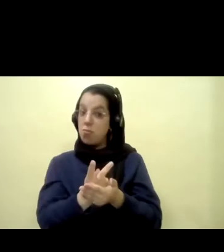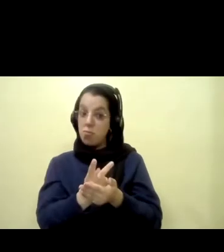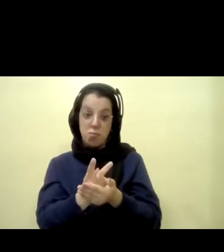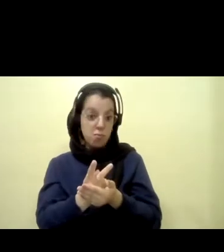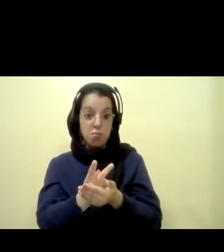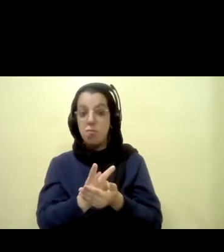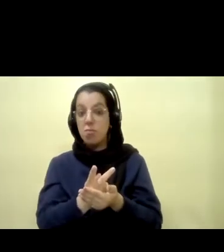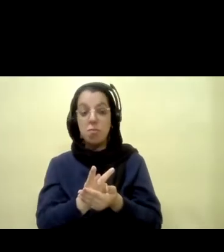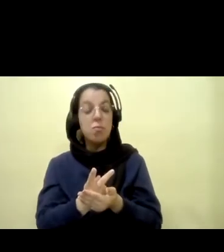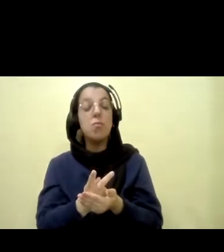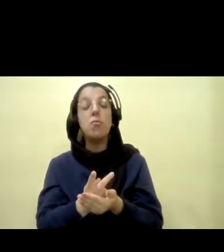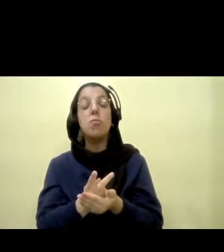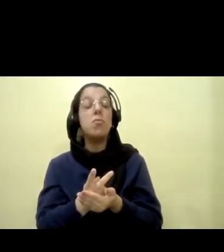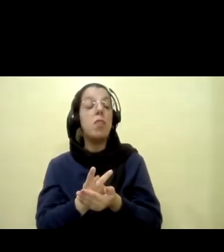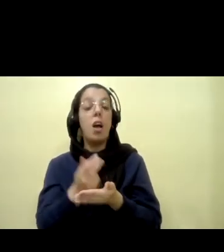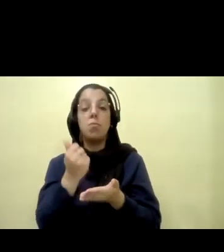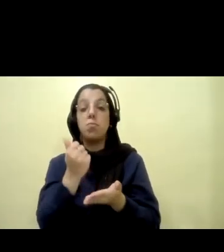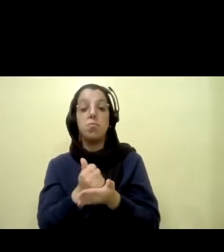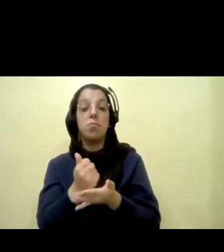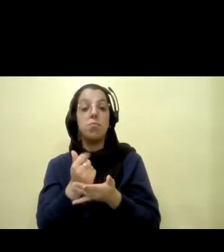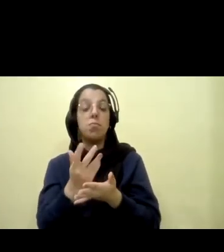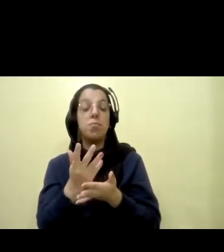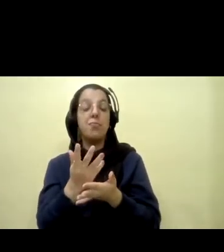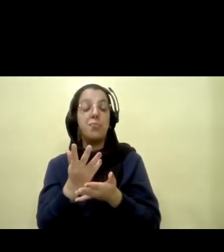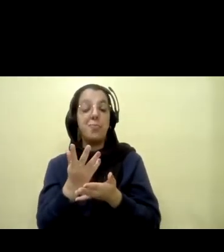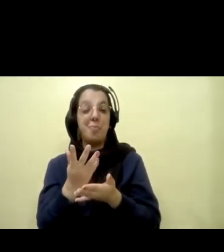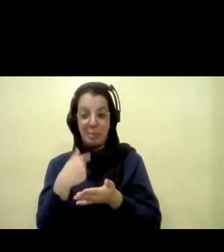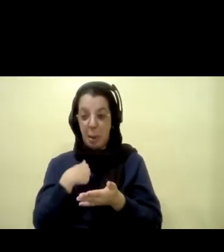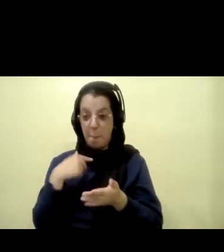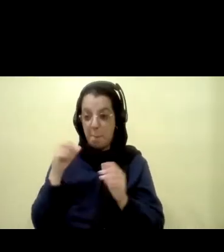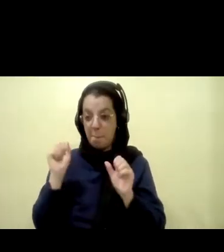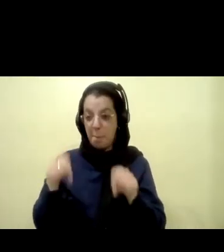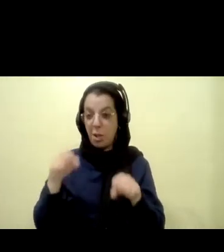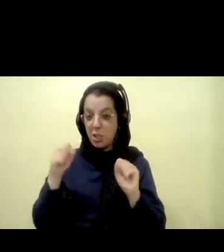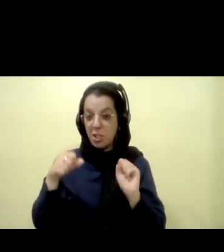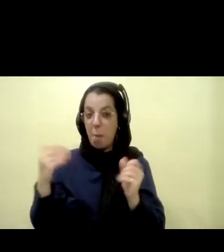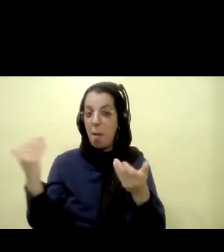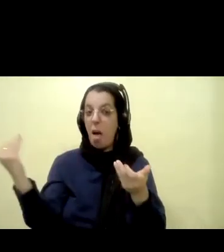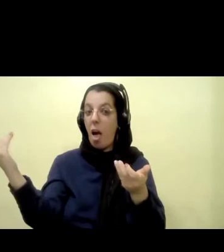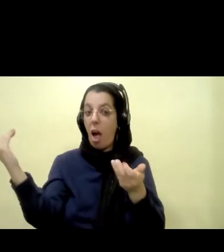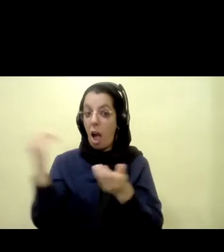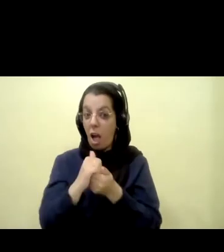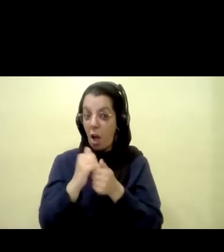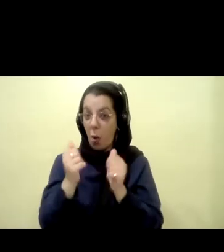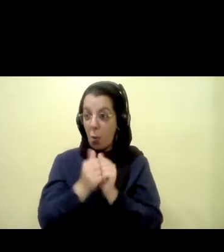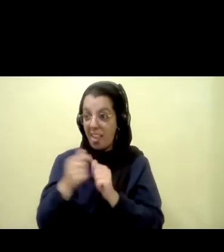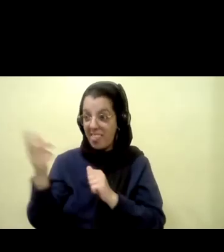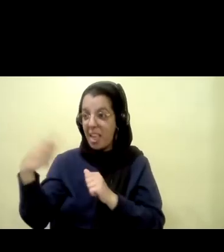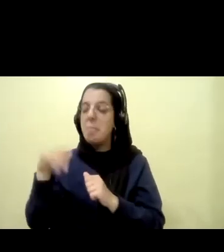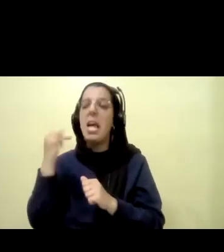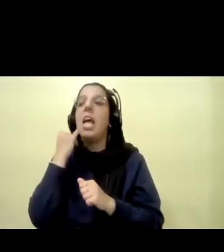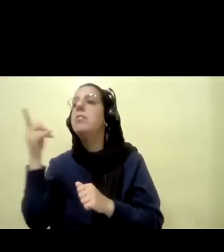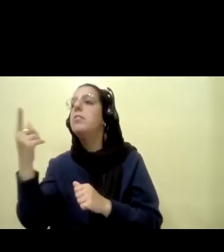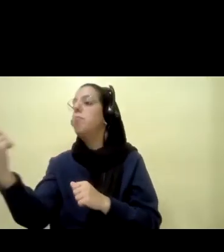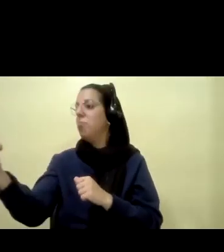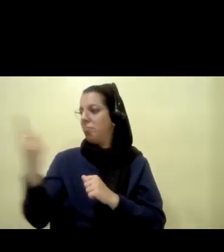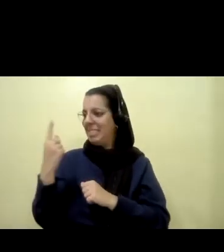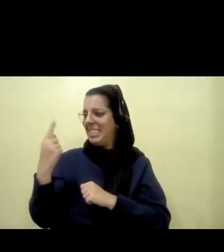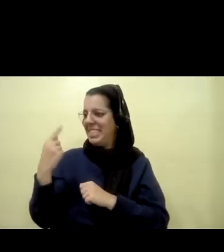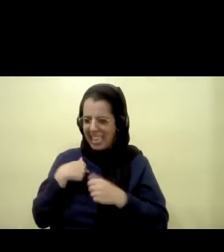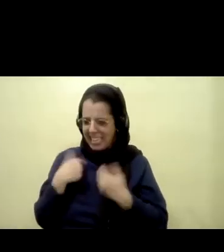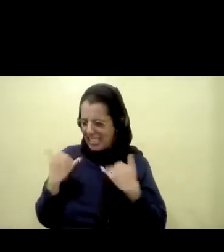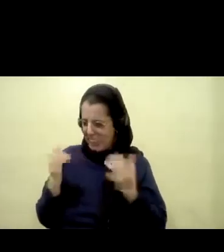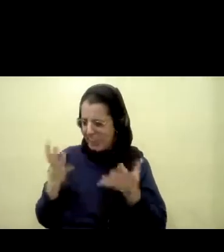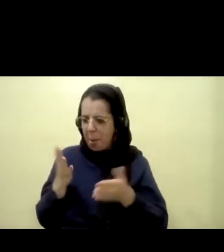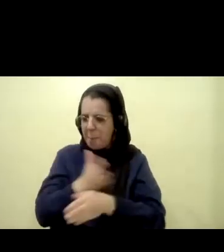a grant, is it possible for me to still work with them if they come to me and they're like, hey, you know, I still want to perform, I have